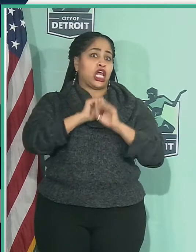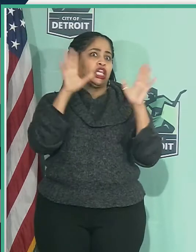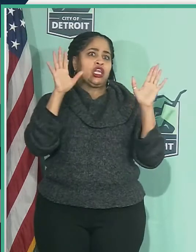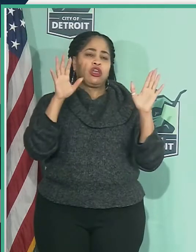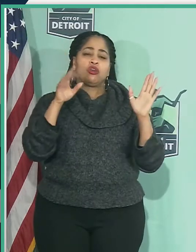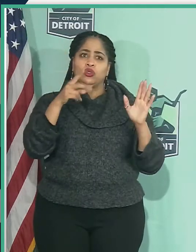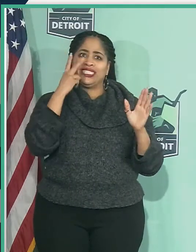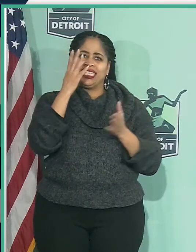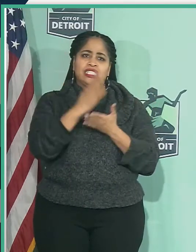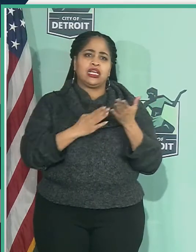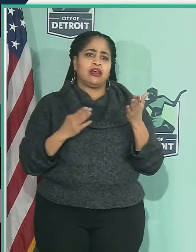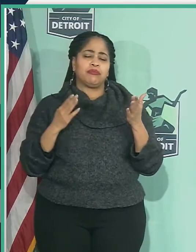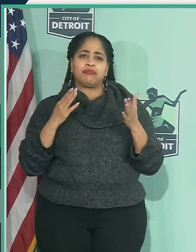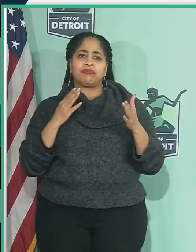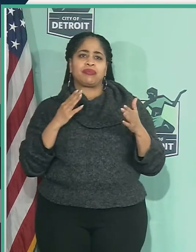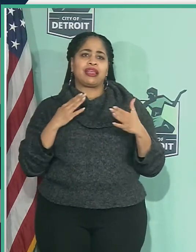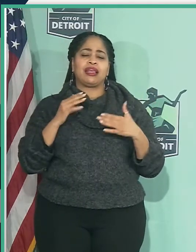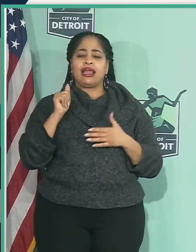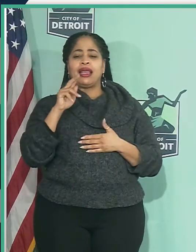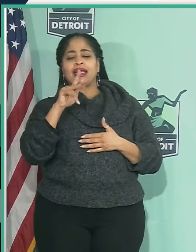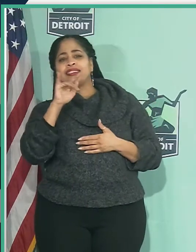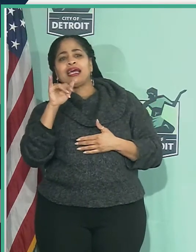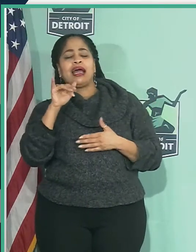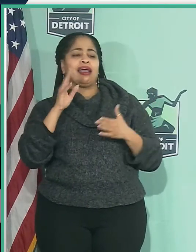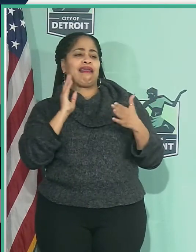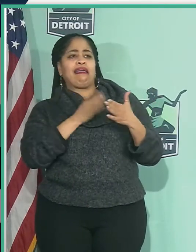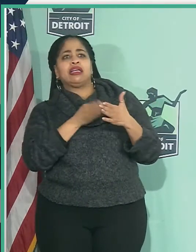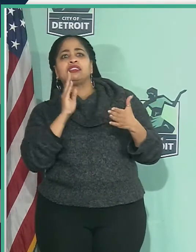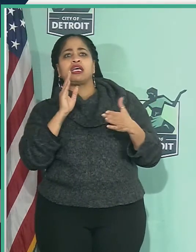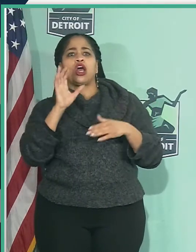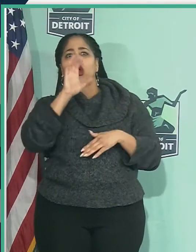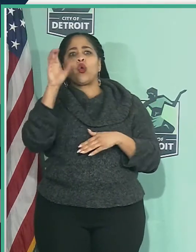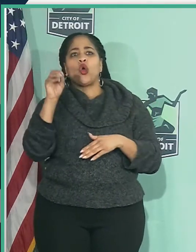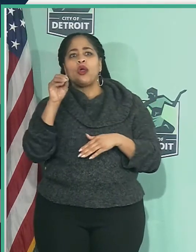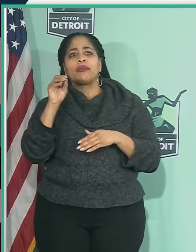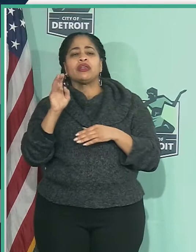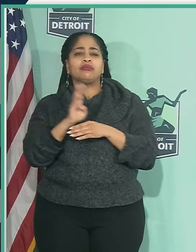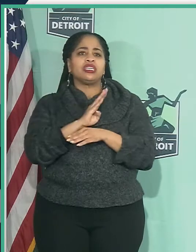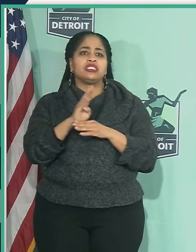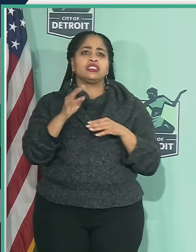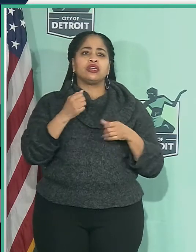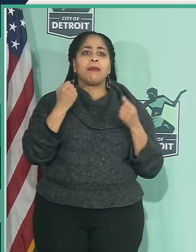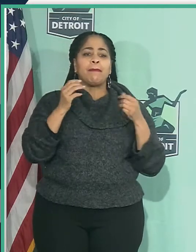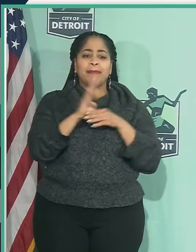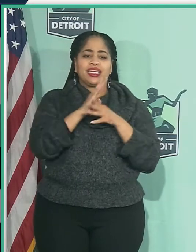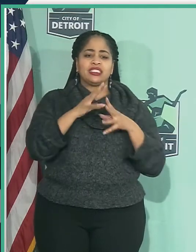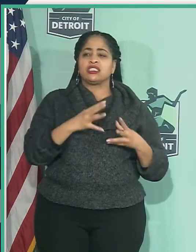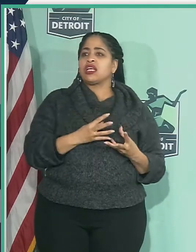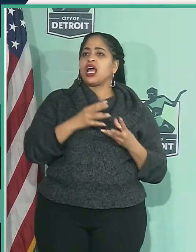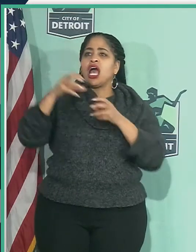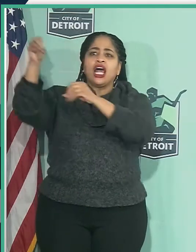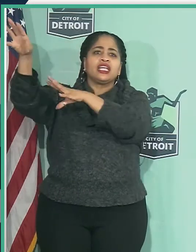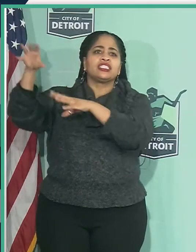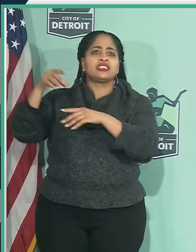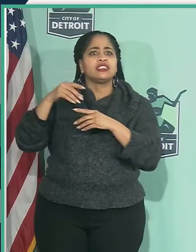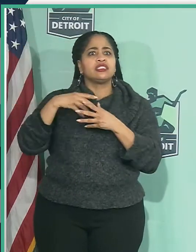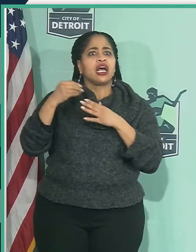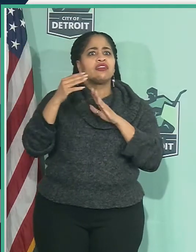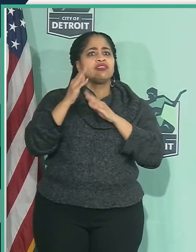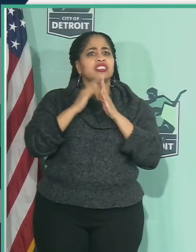some anti-corporate rhetoric, as if driving businesses out of town and leaving people unemployed is somehow a good